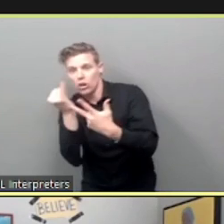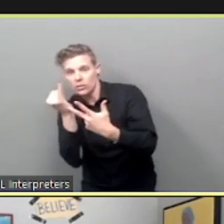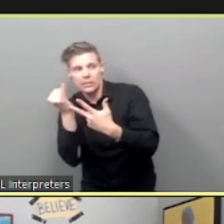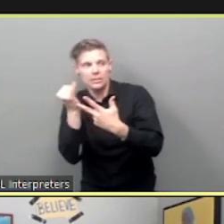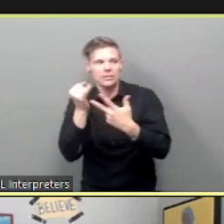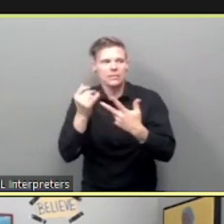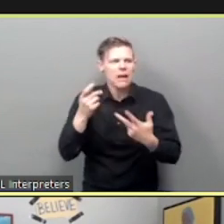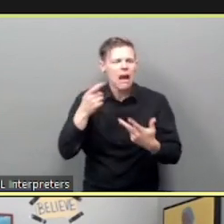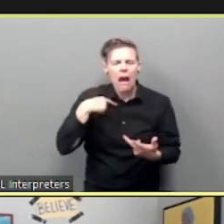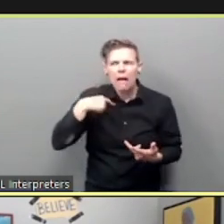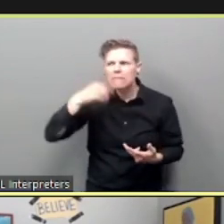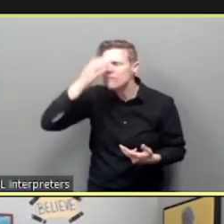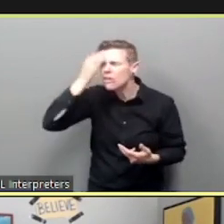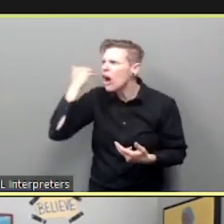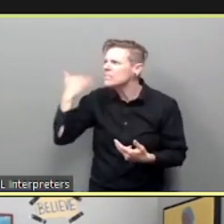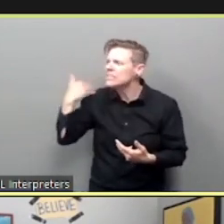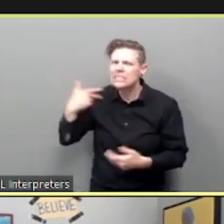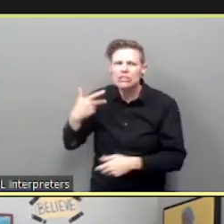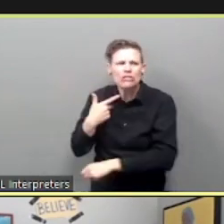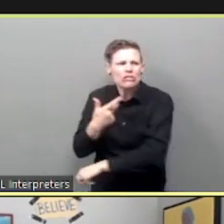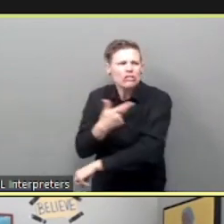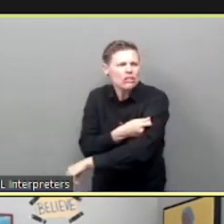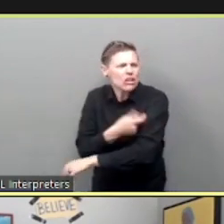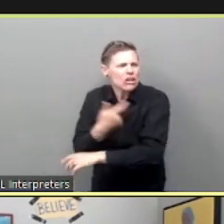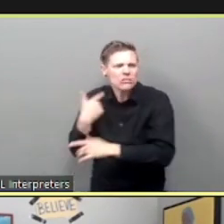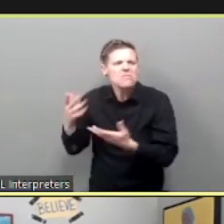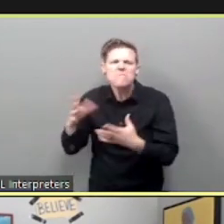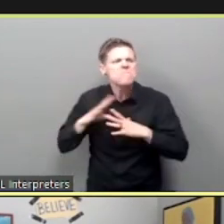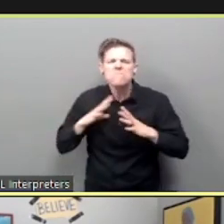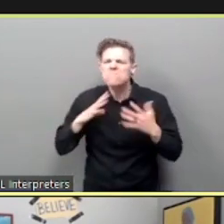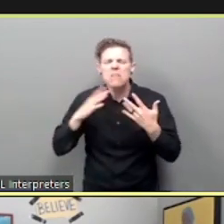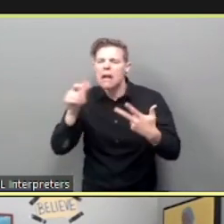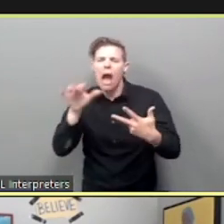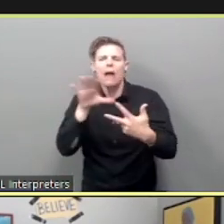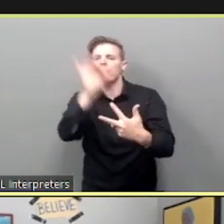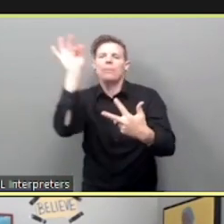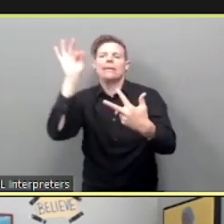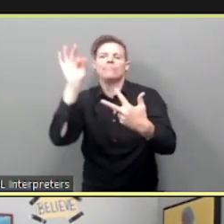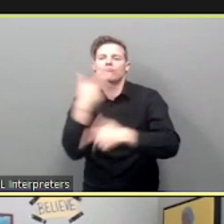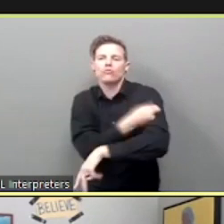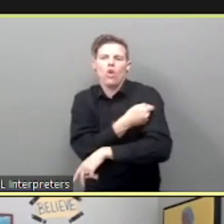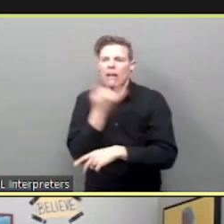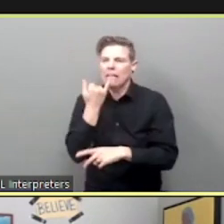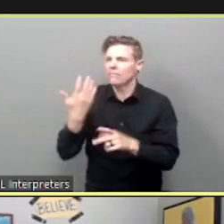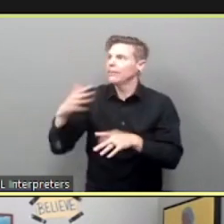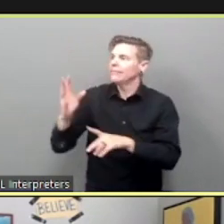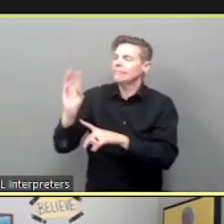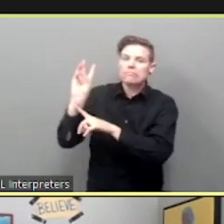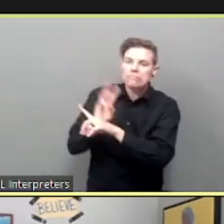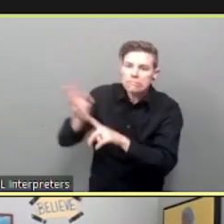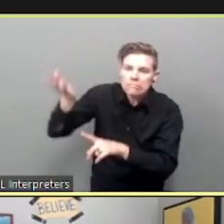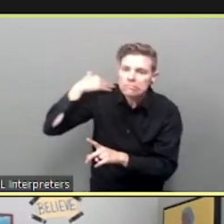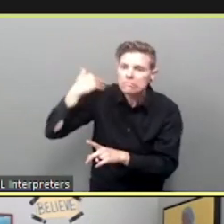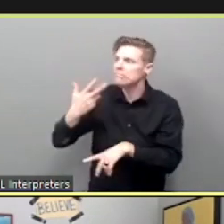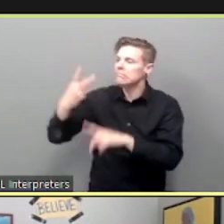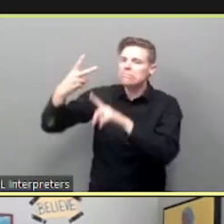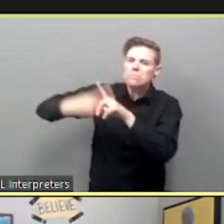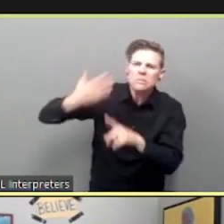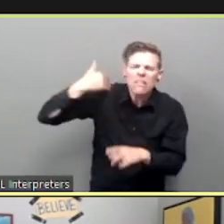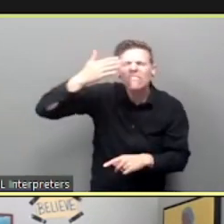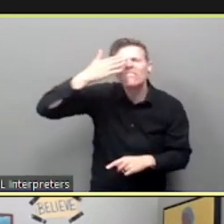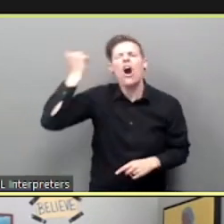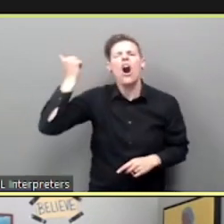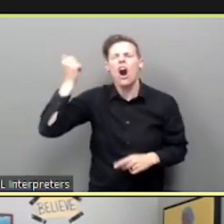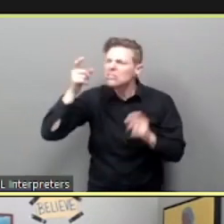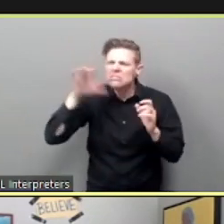or Moderna, you can just go get any dose. If you did get J&J as your primary, you can also get any